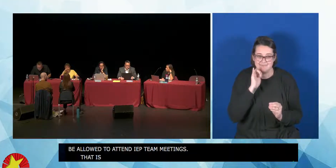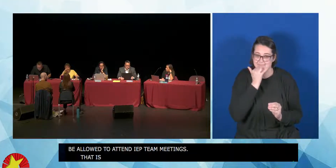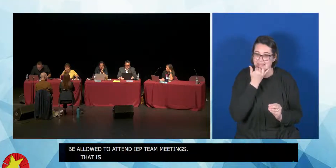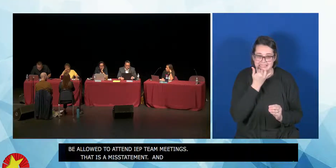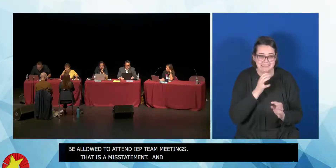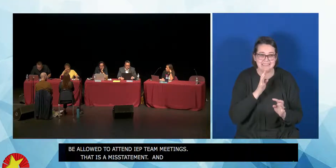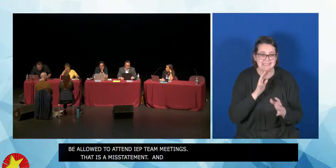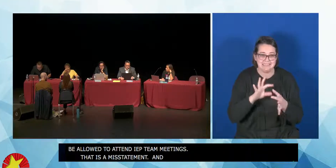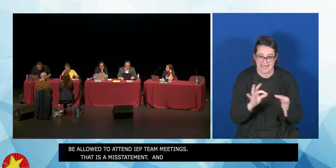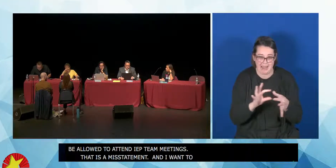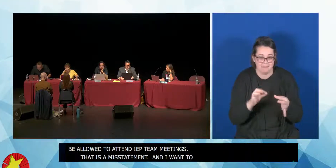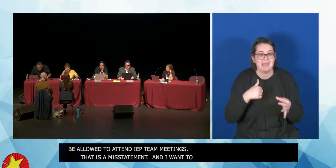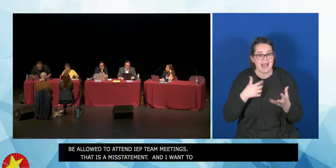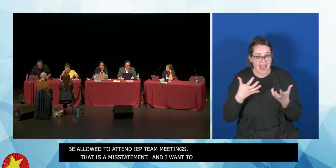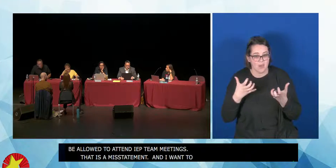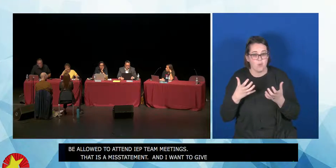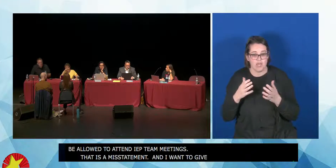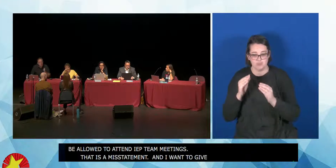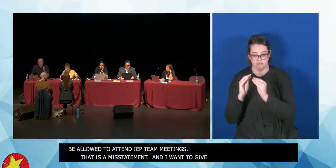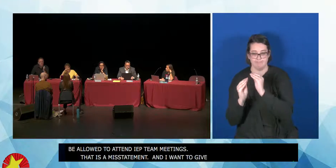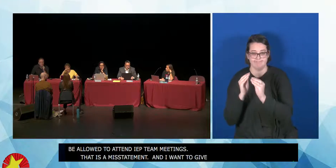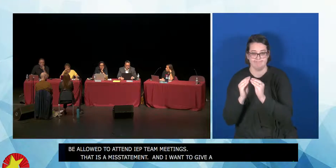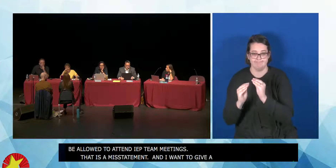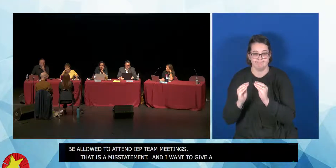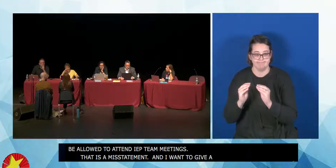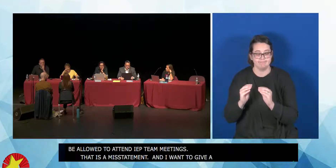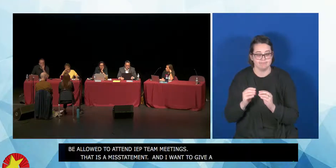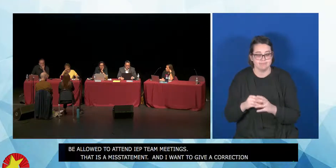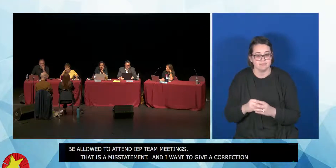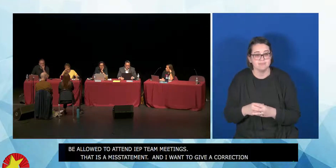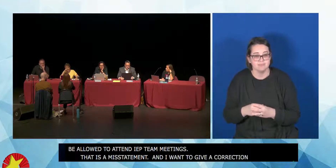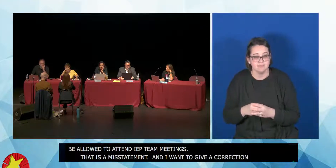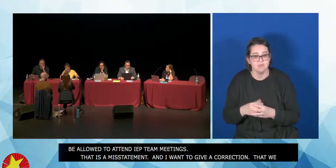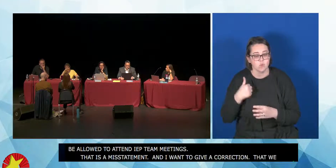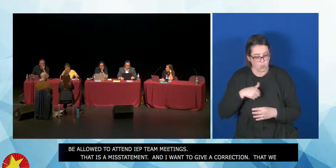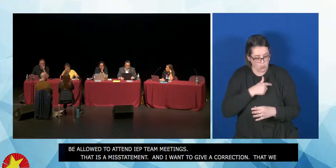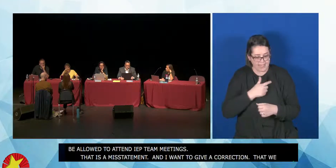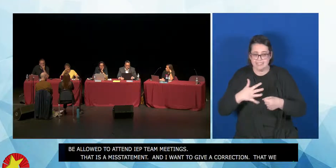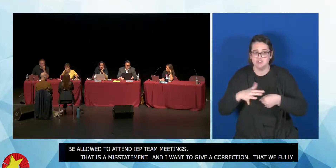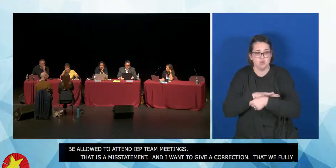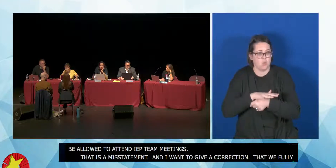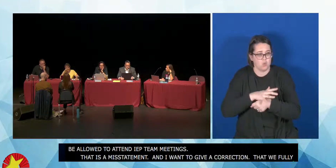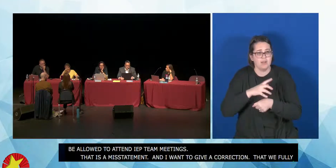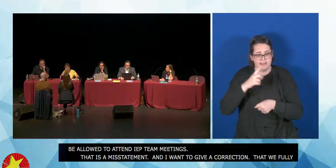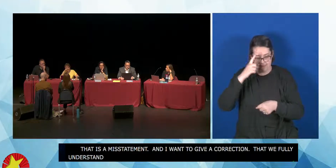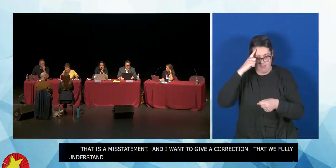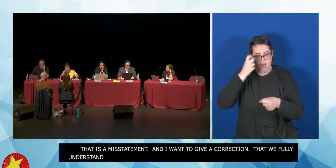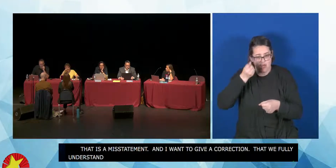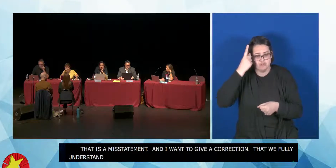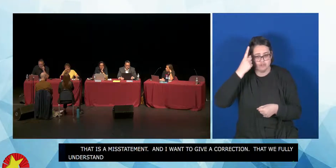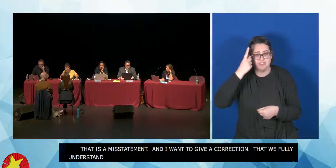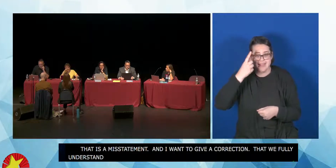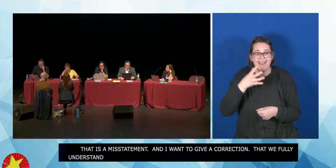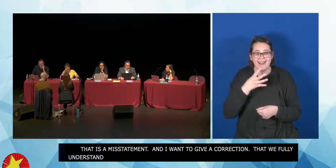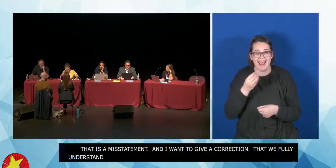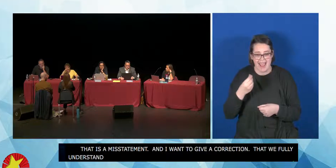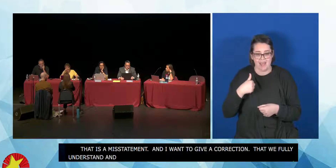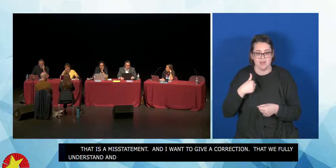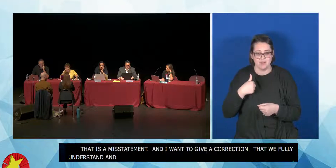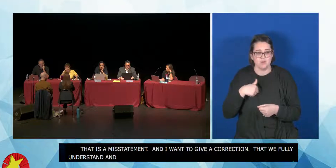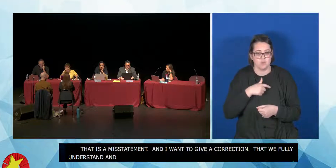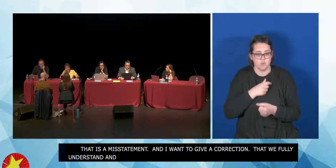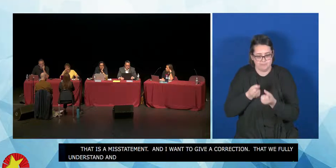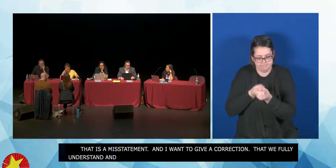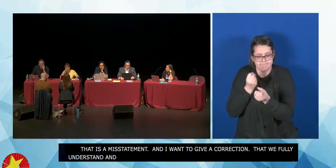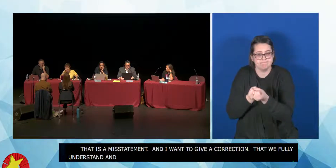a correction that we fully understand and follow through